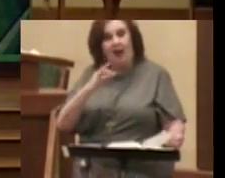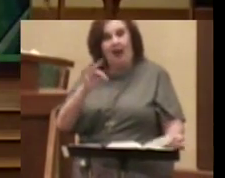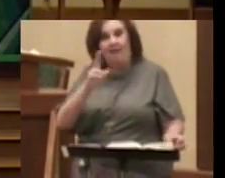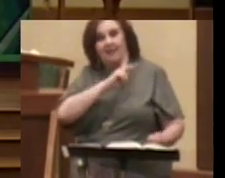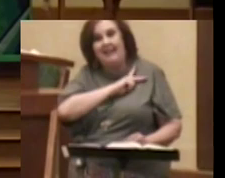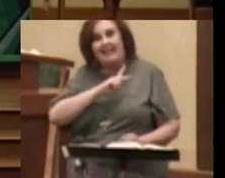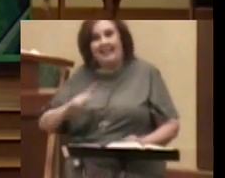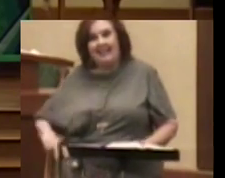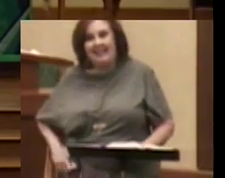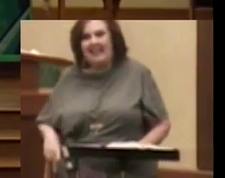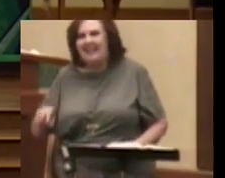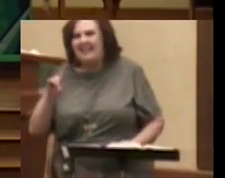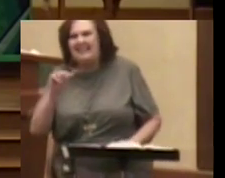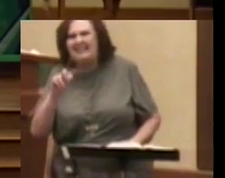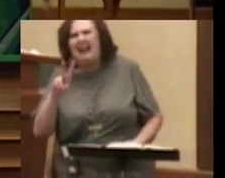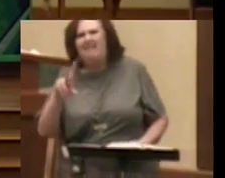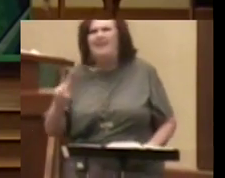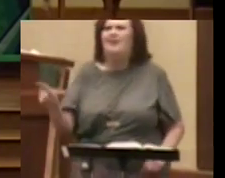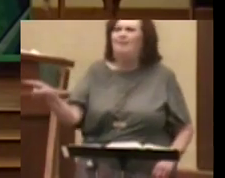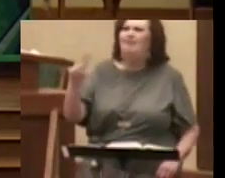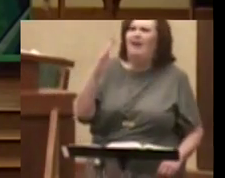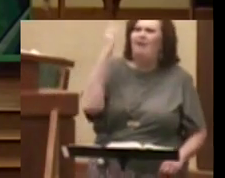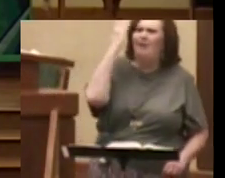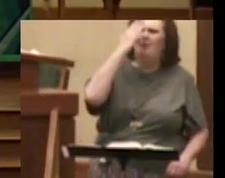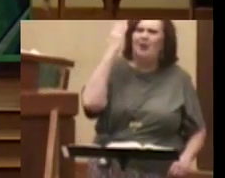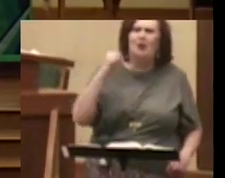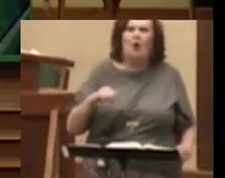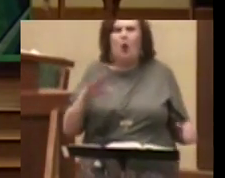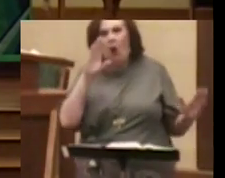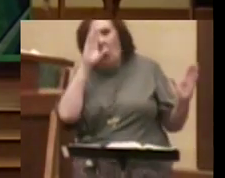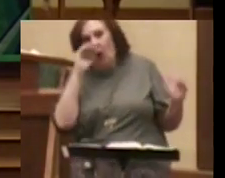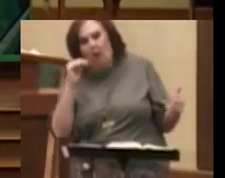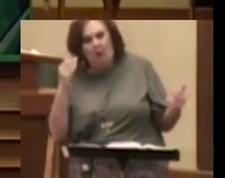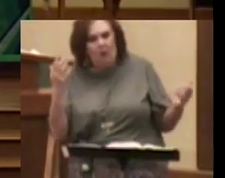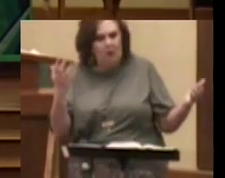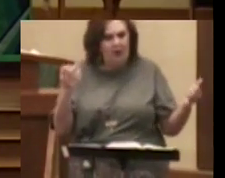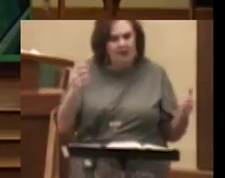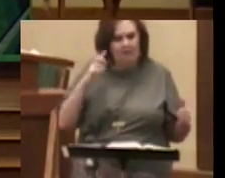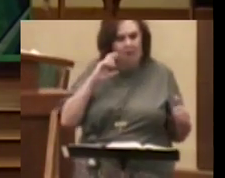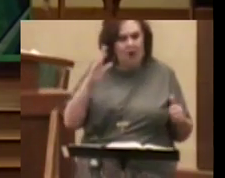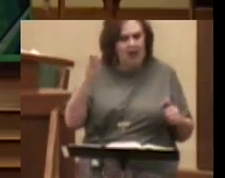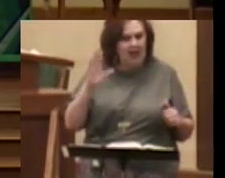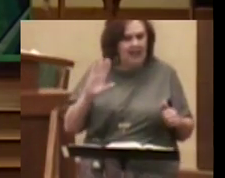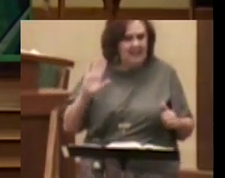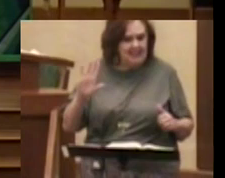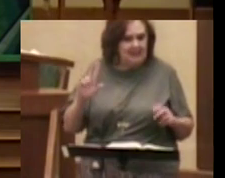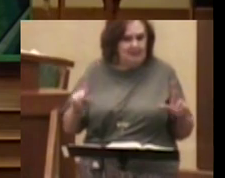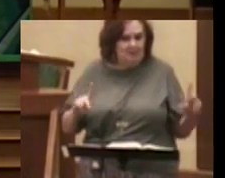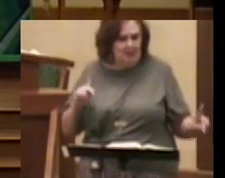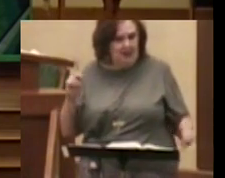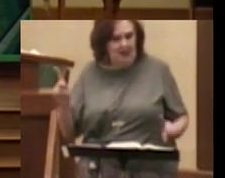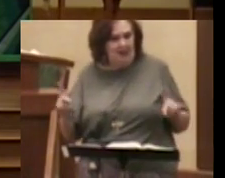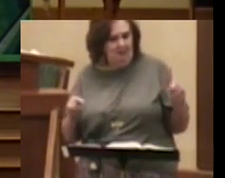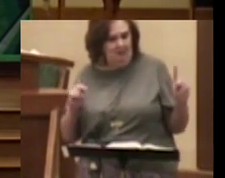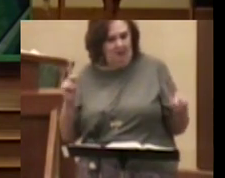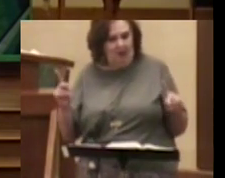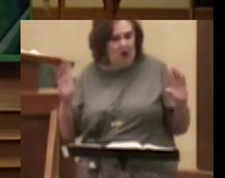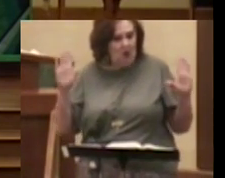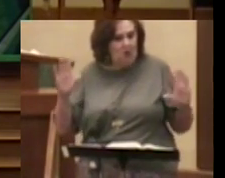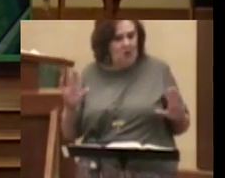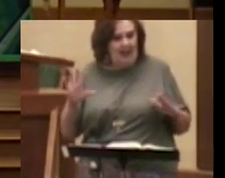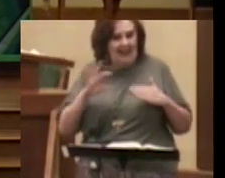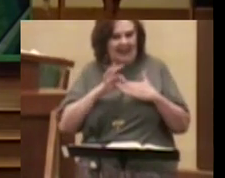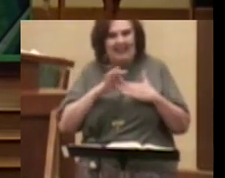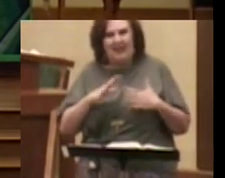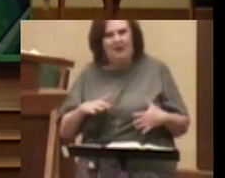great king of the Old Testament, the great one hoped for and longed for God's people. King David was a great leader, but he was